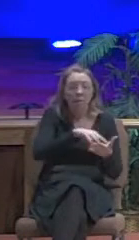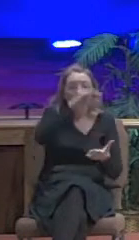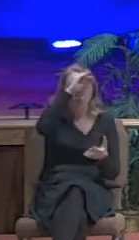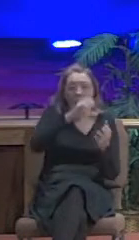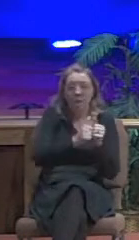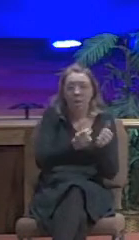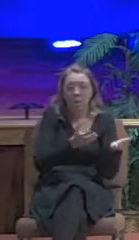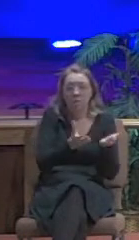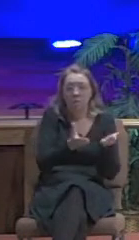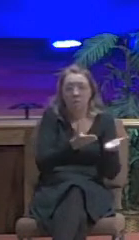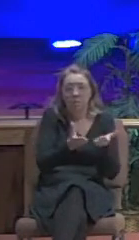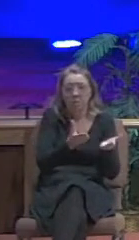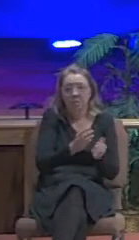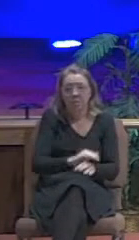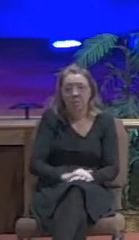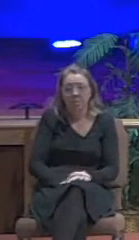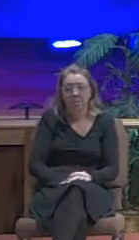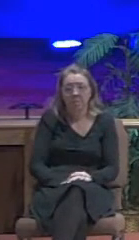to lead.